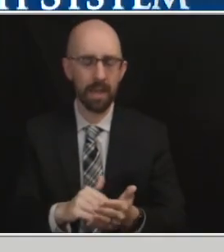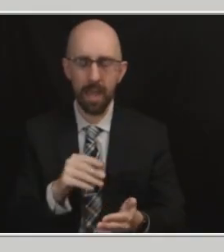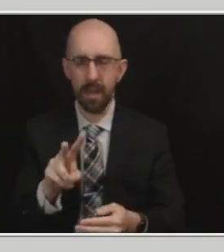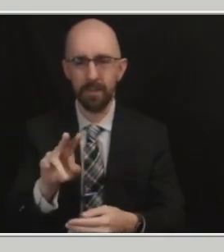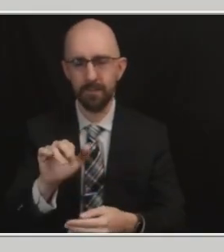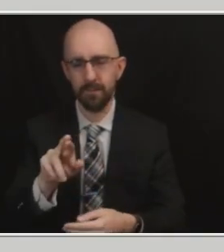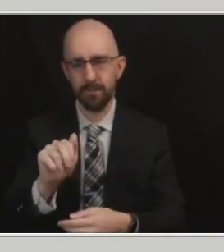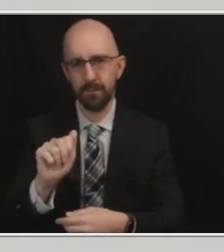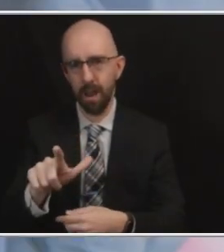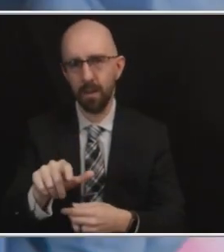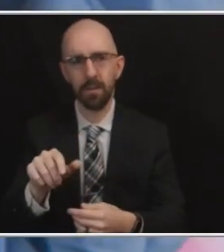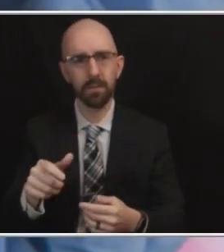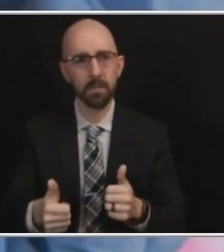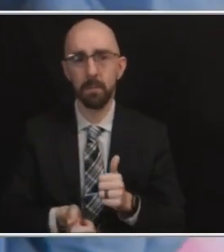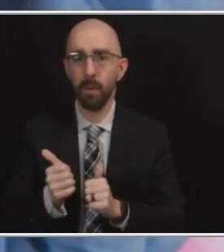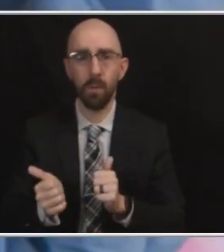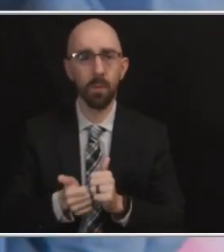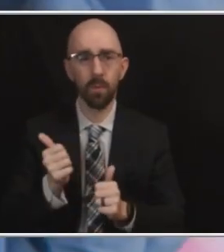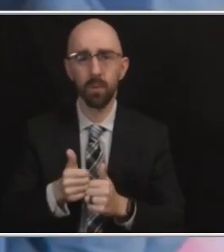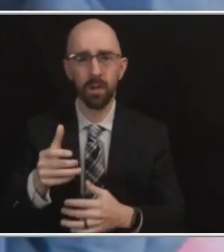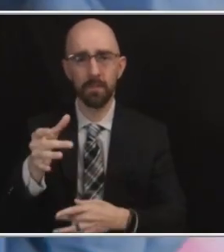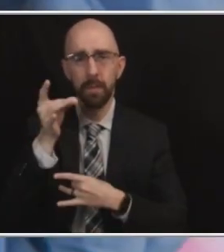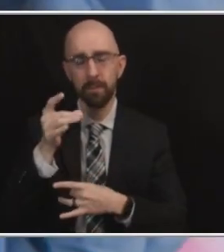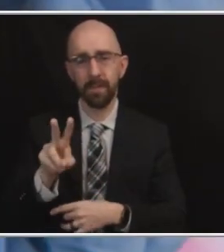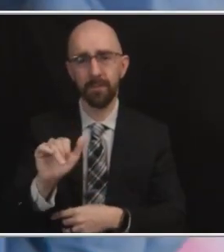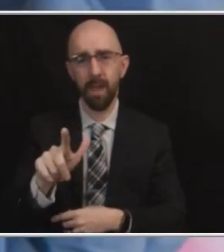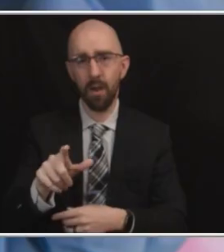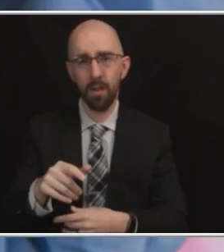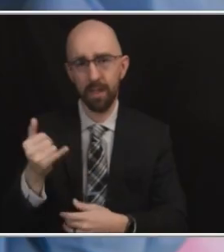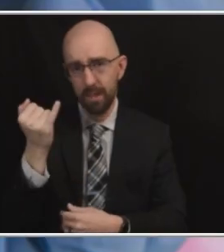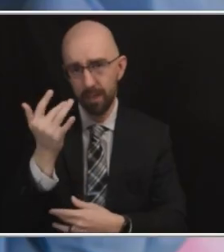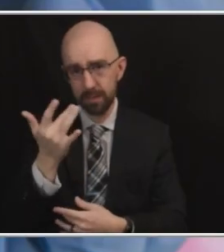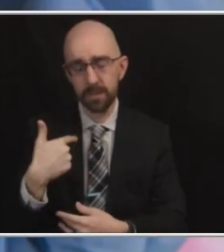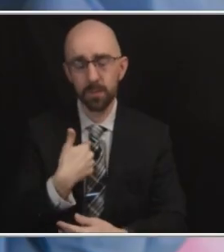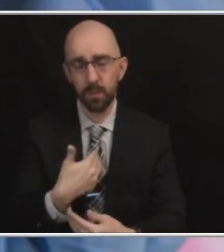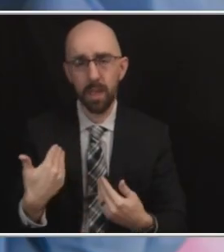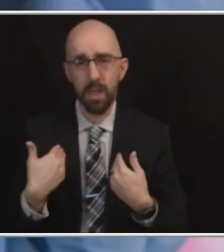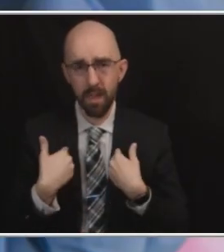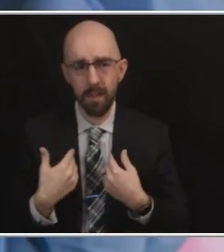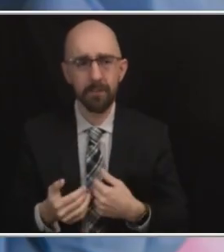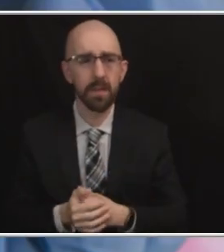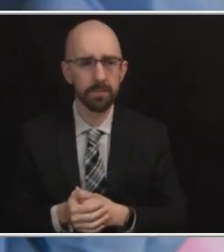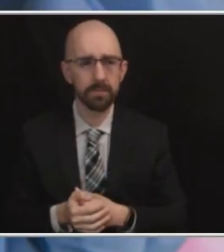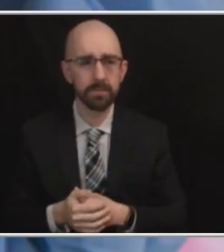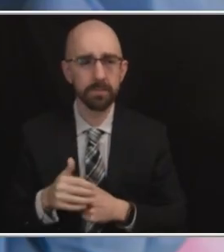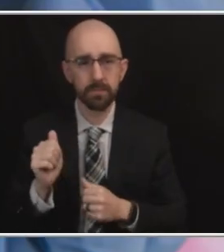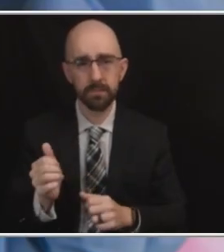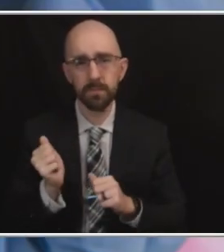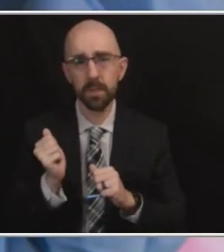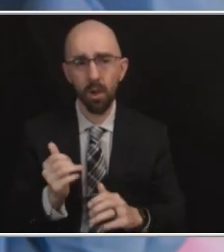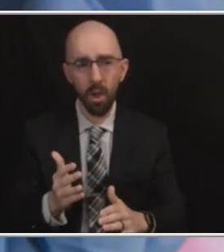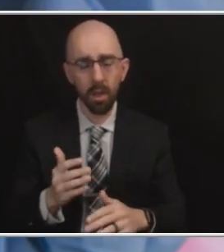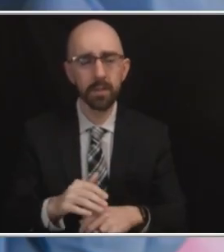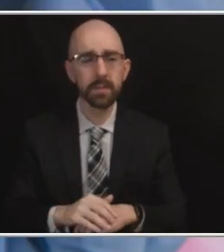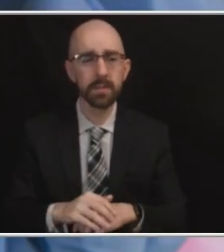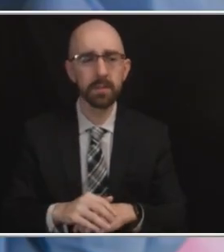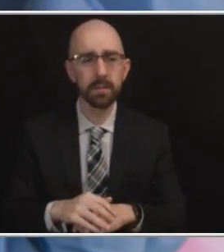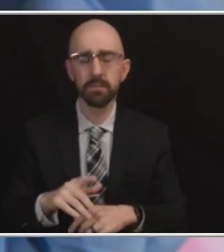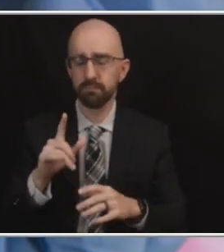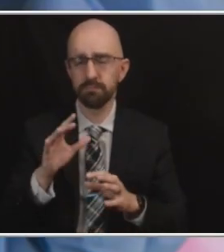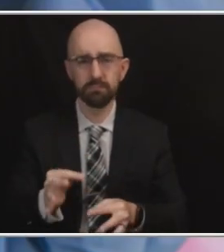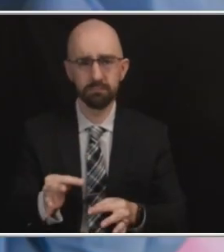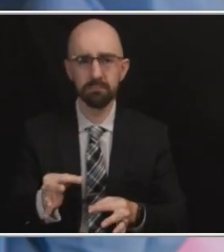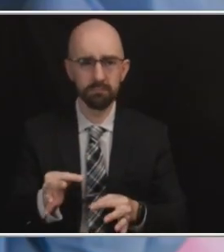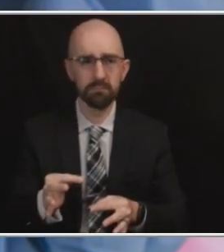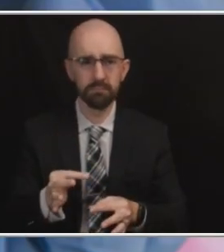of the most contagious viral illnesses that we have. It can cause certainly a